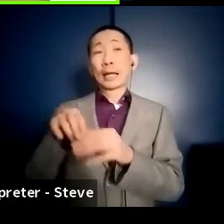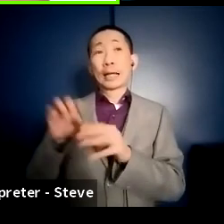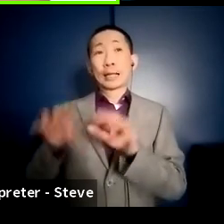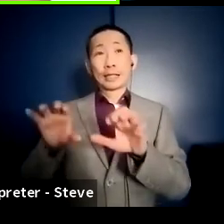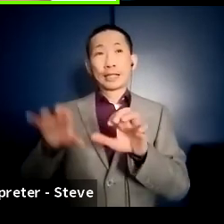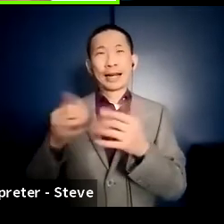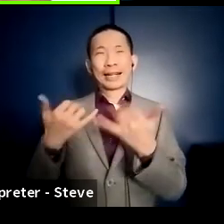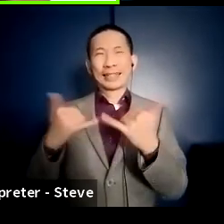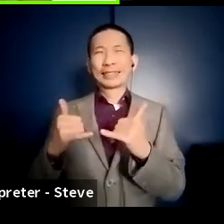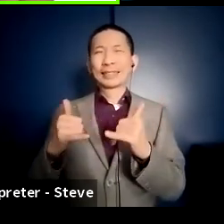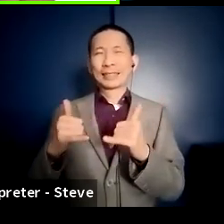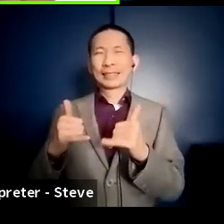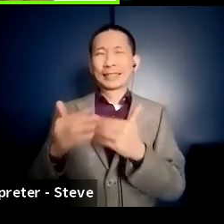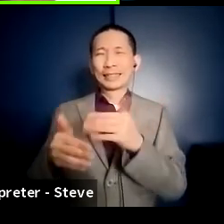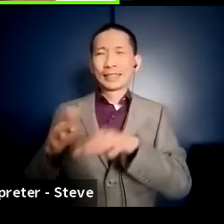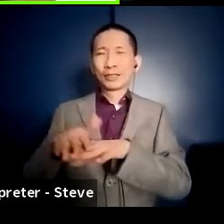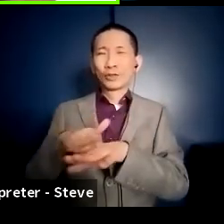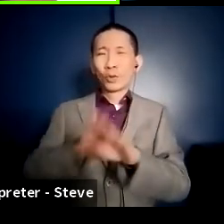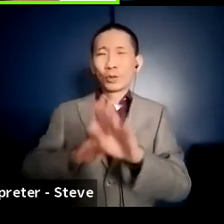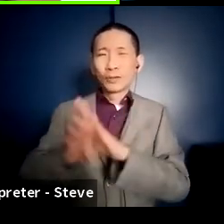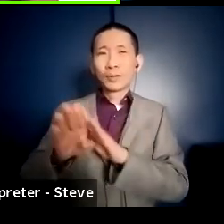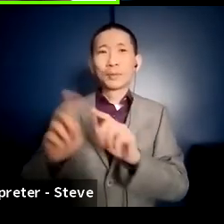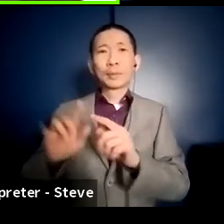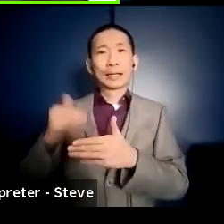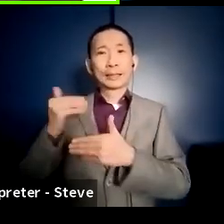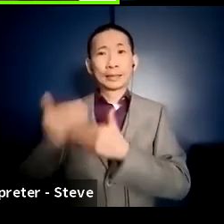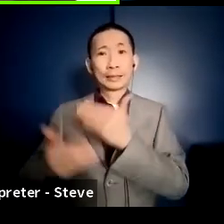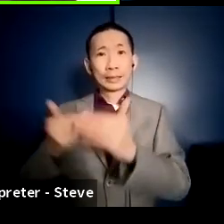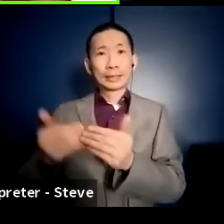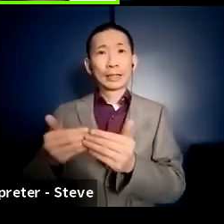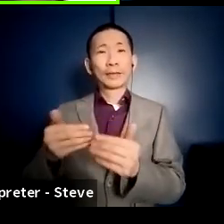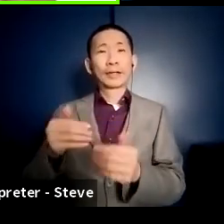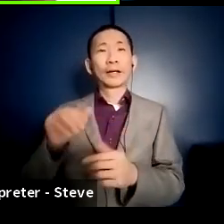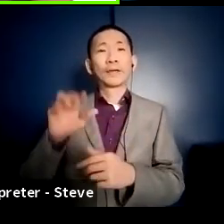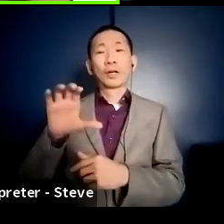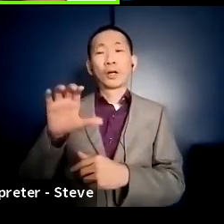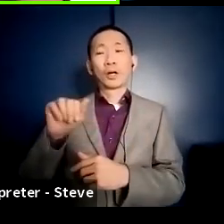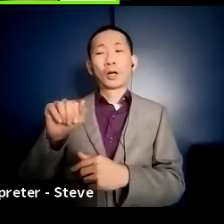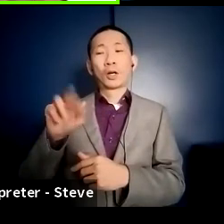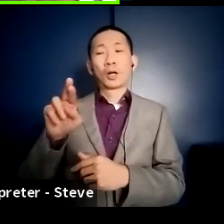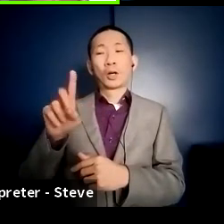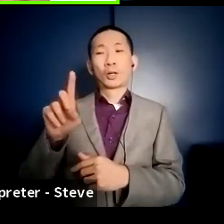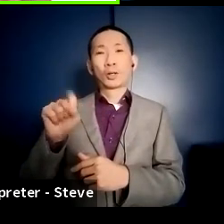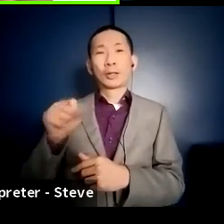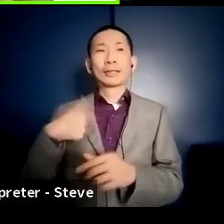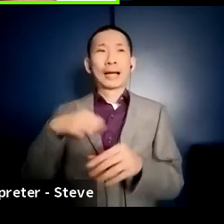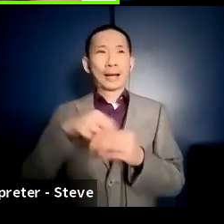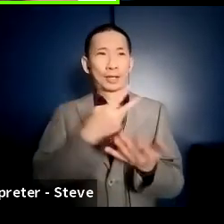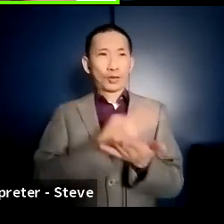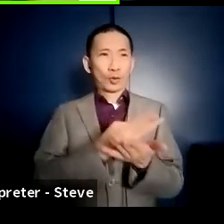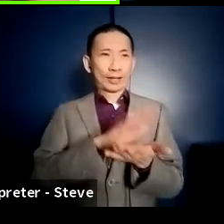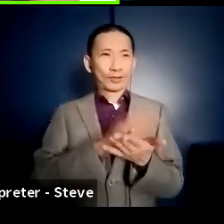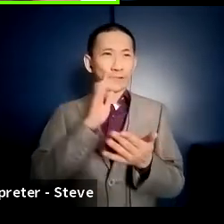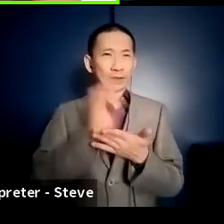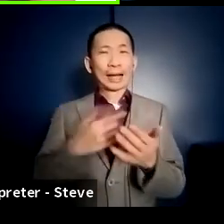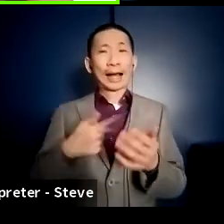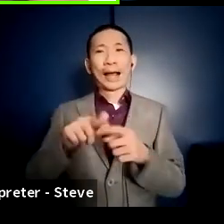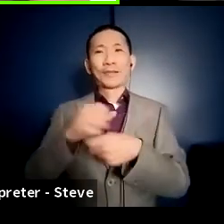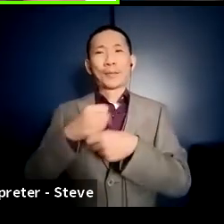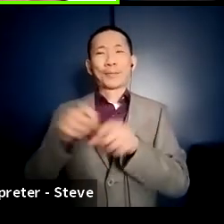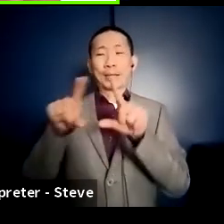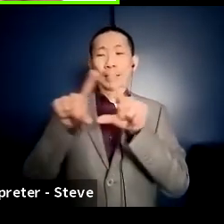still in progress, but it's a series of cards. You know, I'm in grad school for design, so therefore I have to make